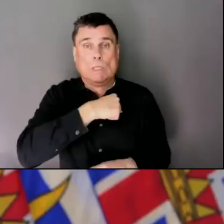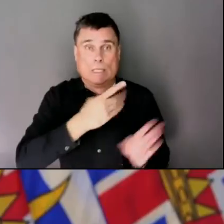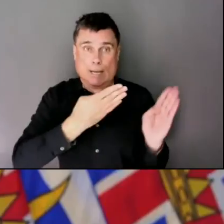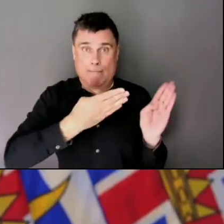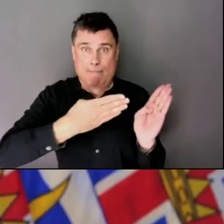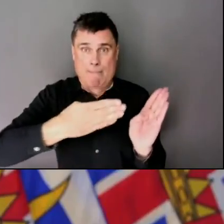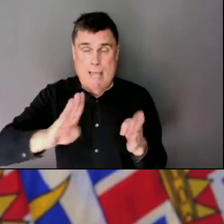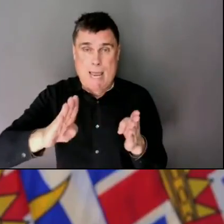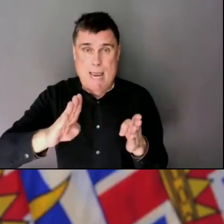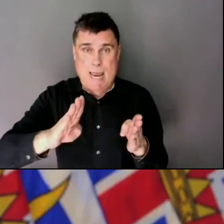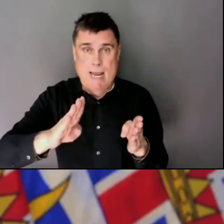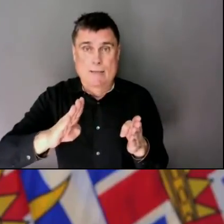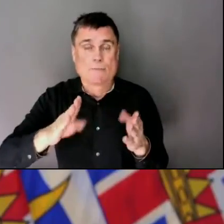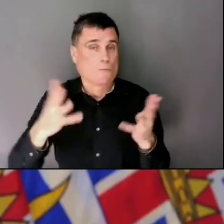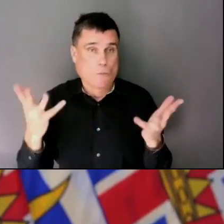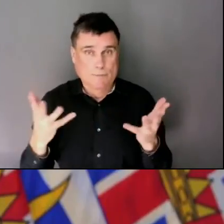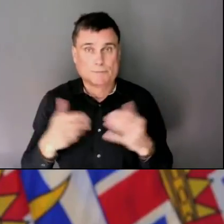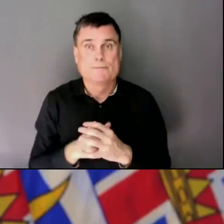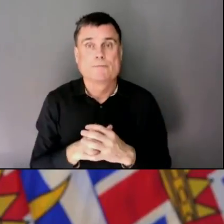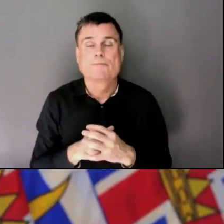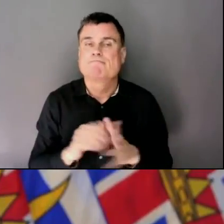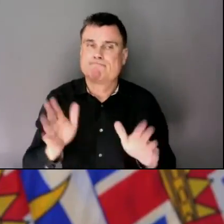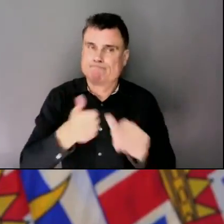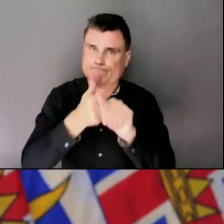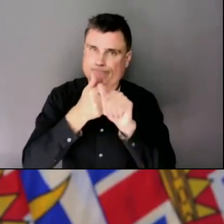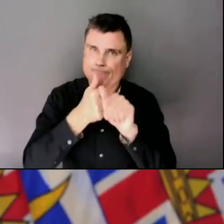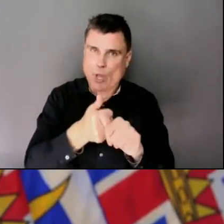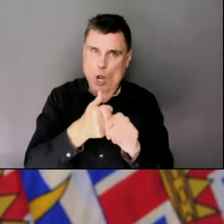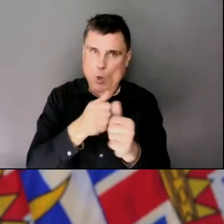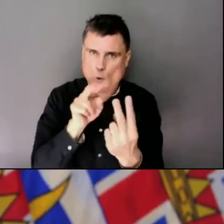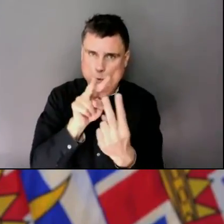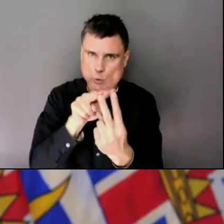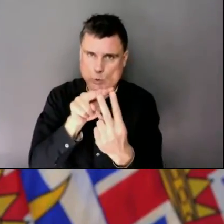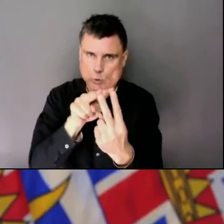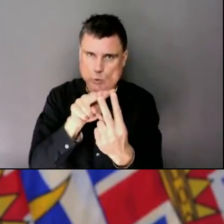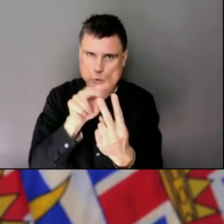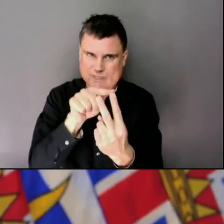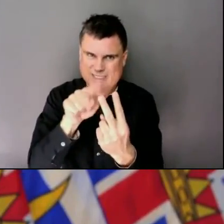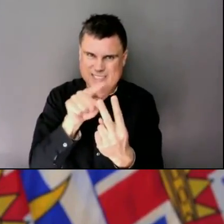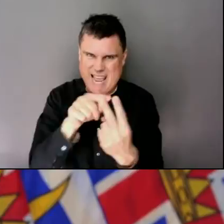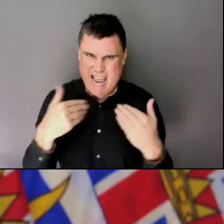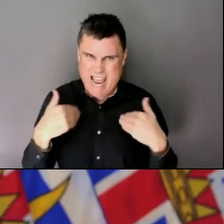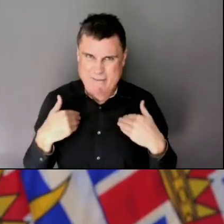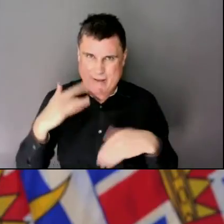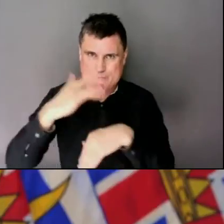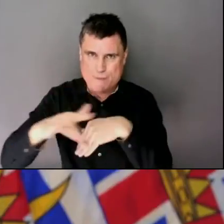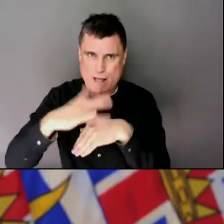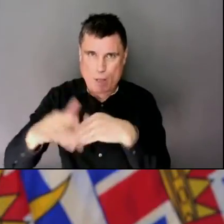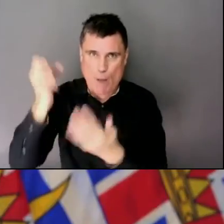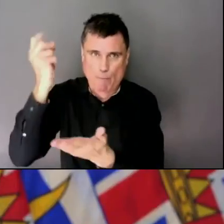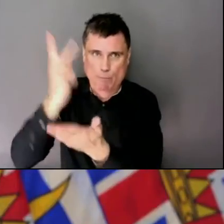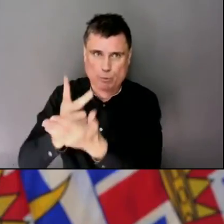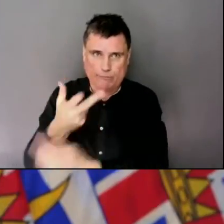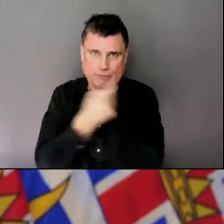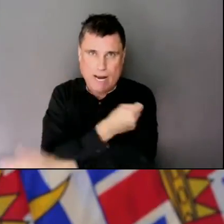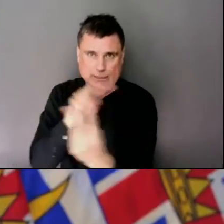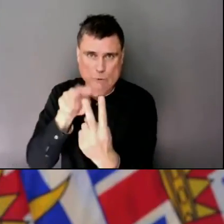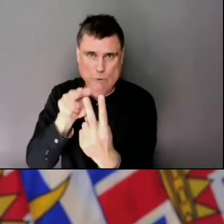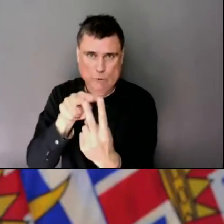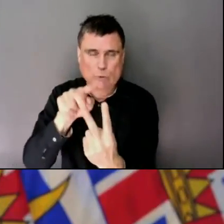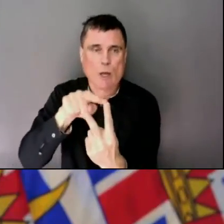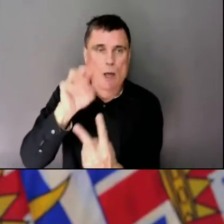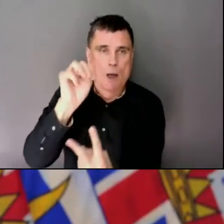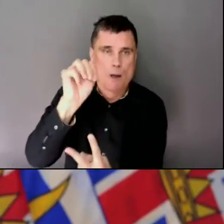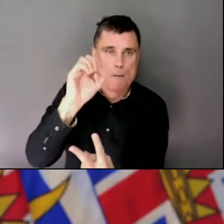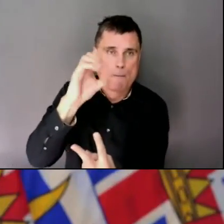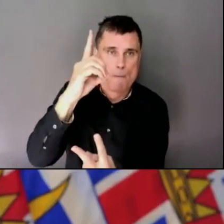today on the two vaccines that are approved for use that we have some guarantees as much as we can from the federal